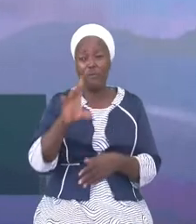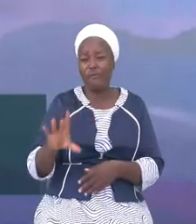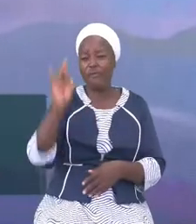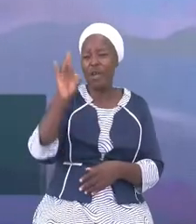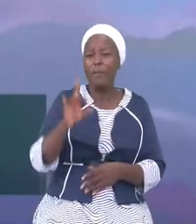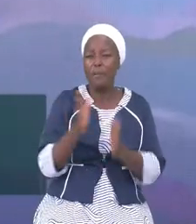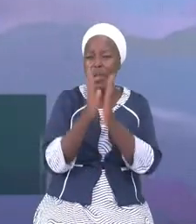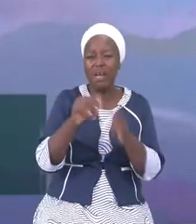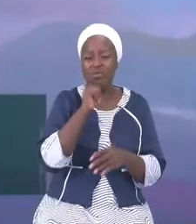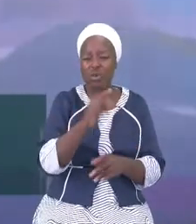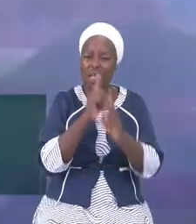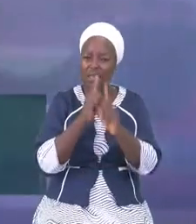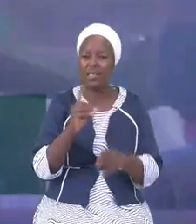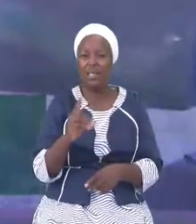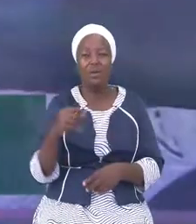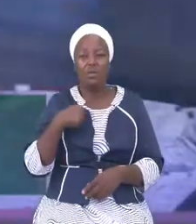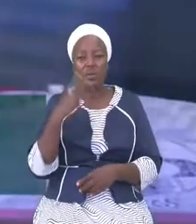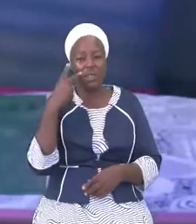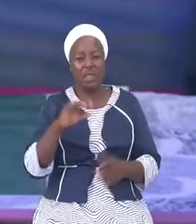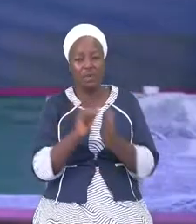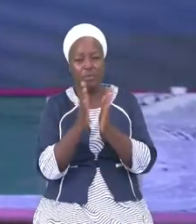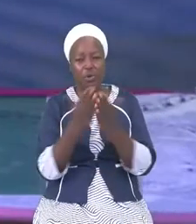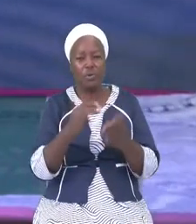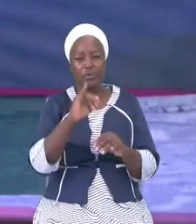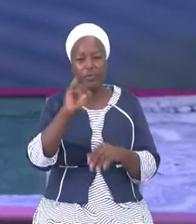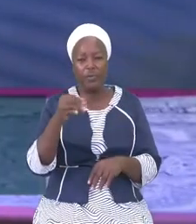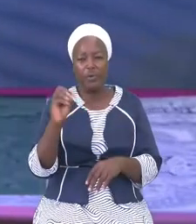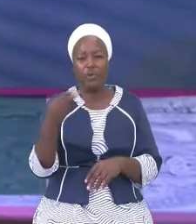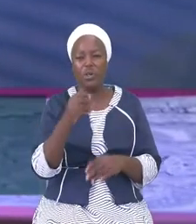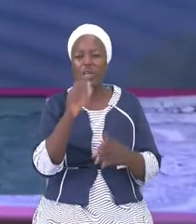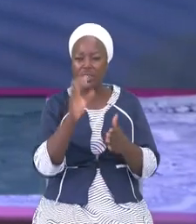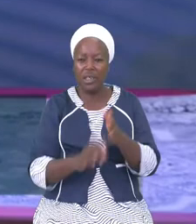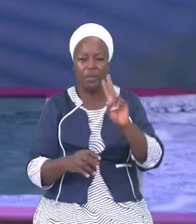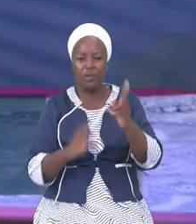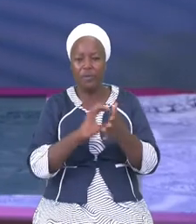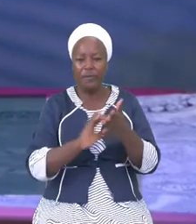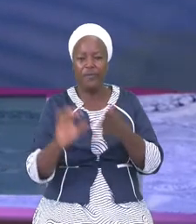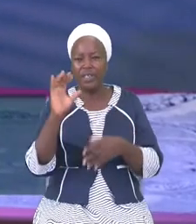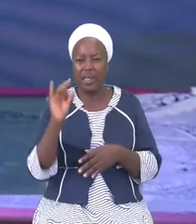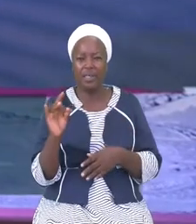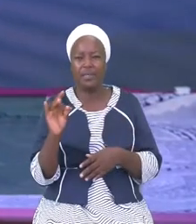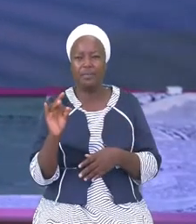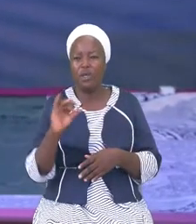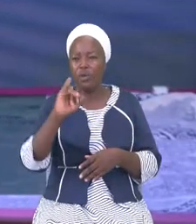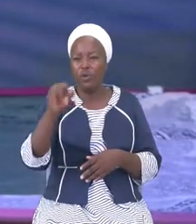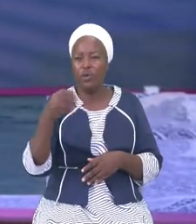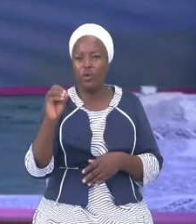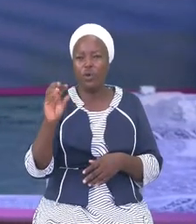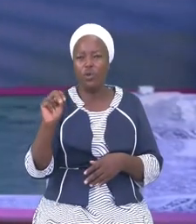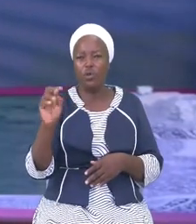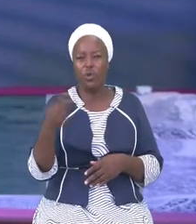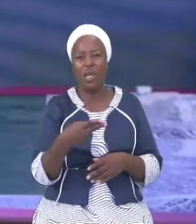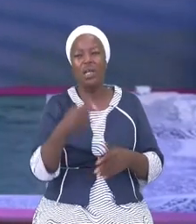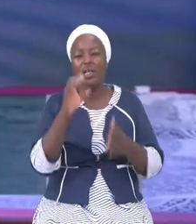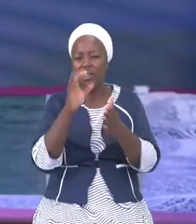prayers unanswered? We're coming to Jonah chapter 2, and we're reading from verse 8. Jonah chapter